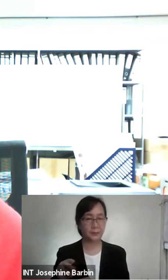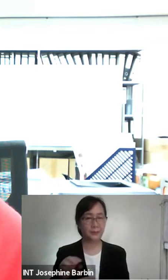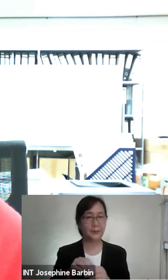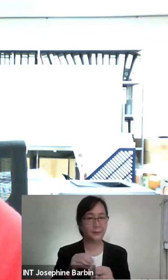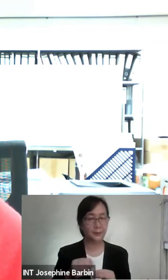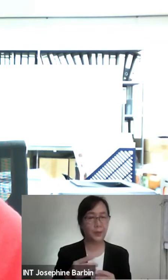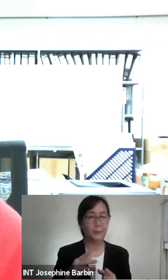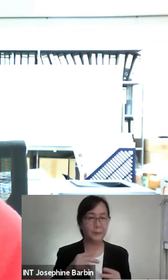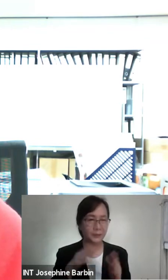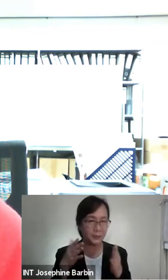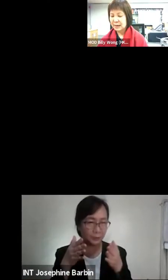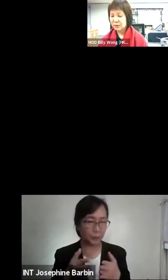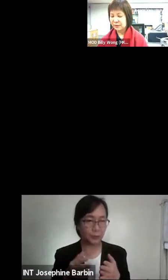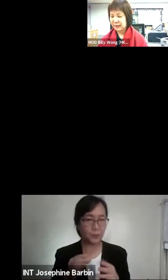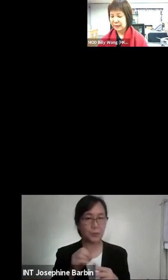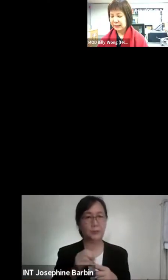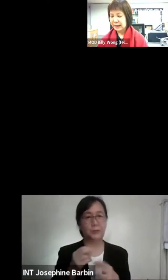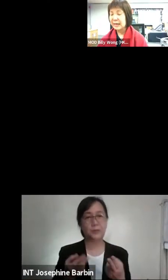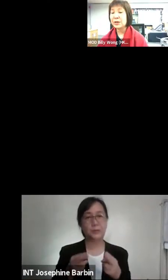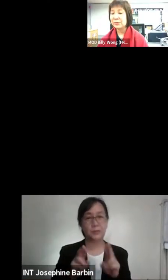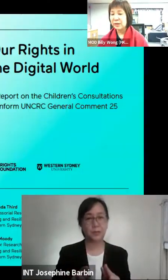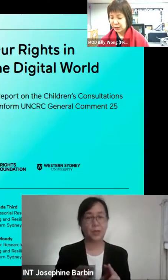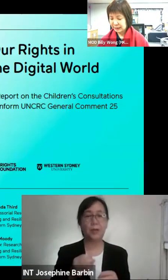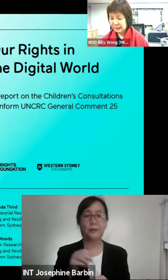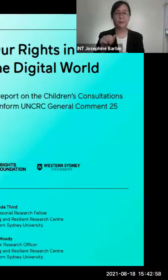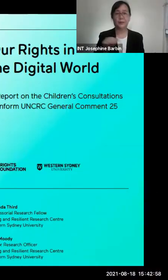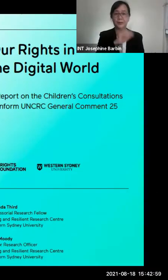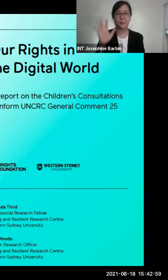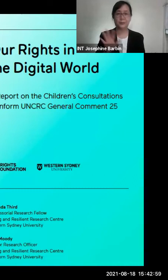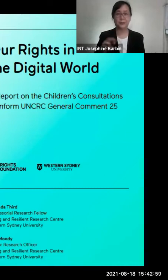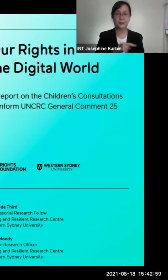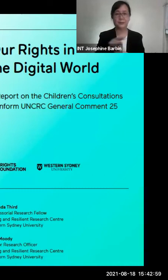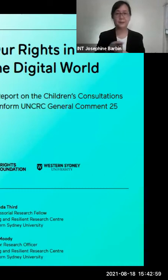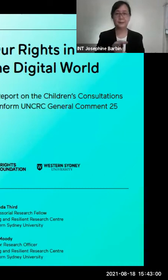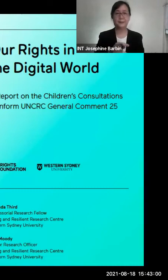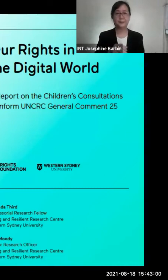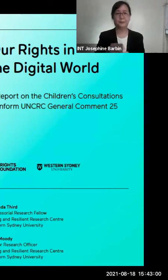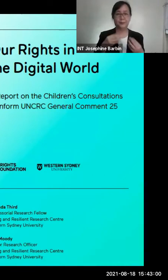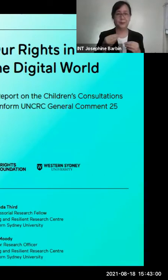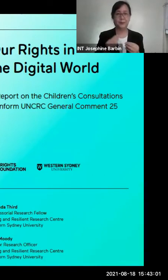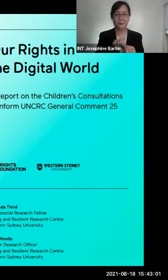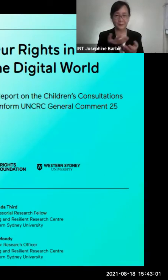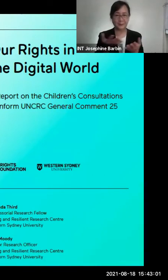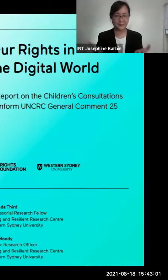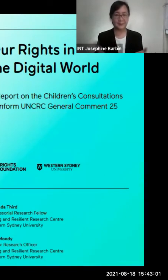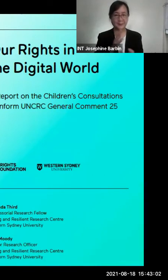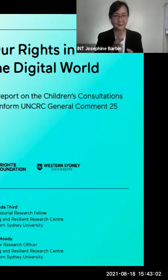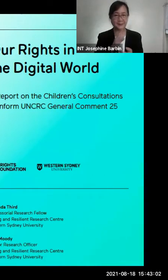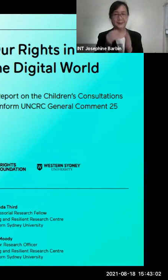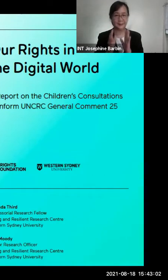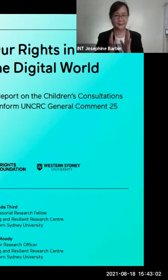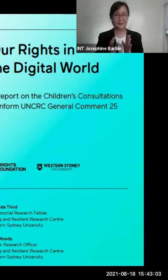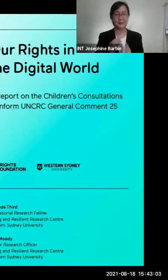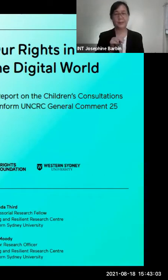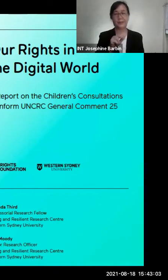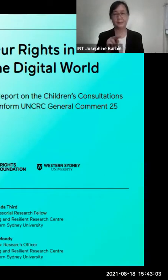a particular focus on the results from the Asian region. So may we give the floor to Professor Amanda Third.